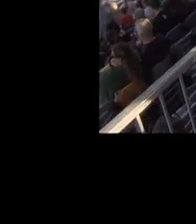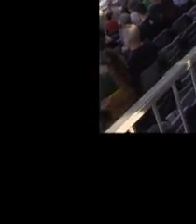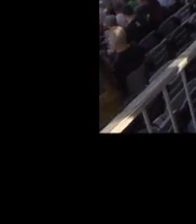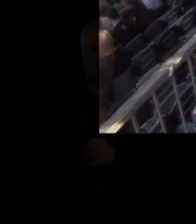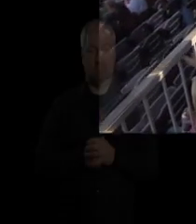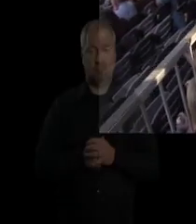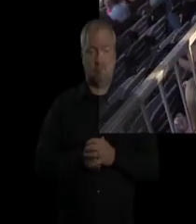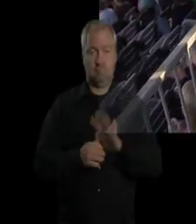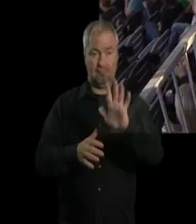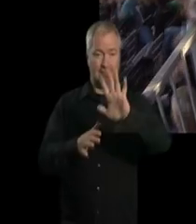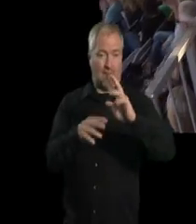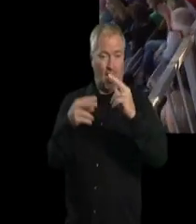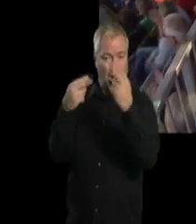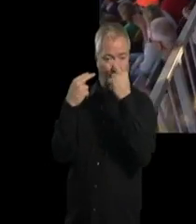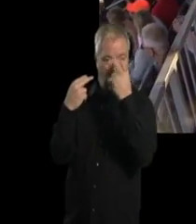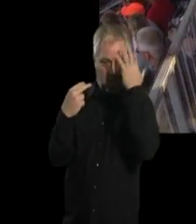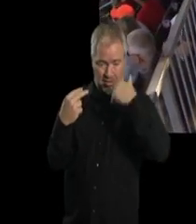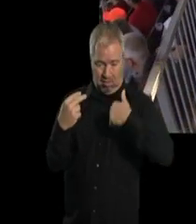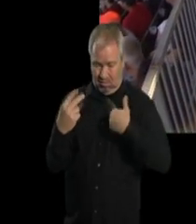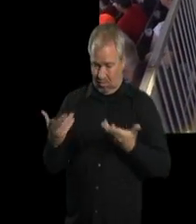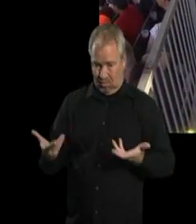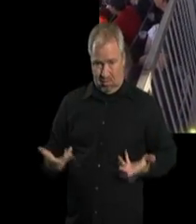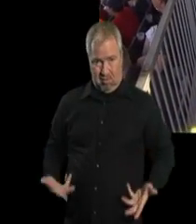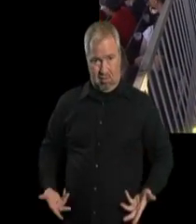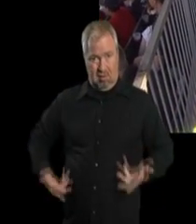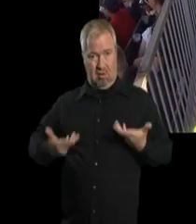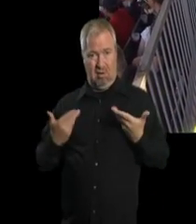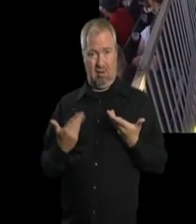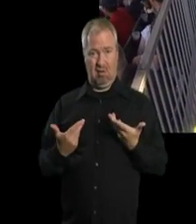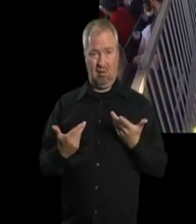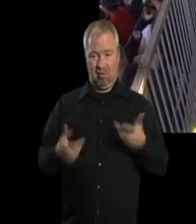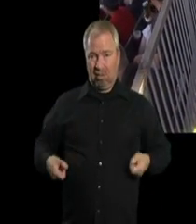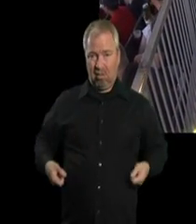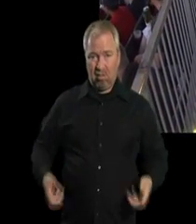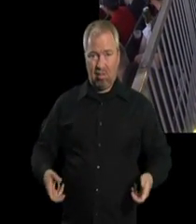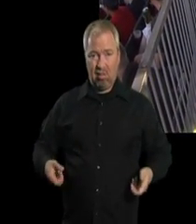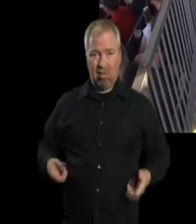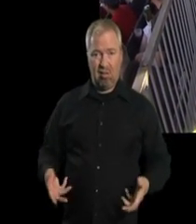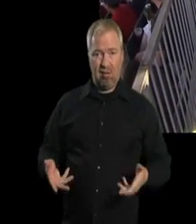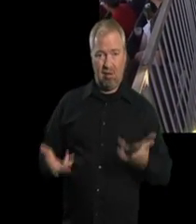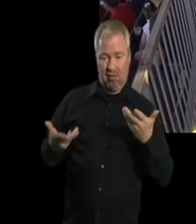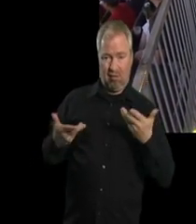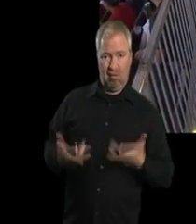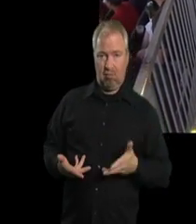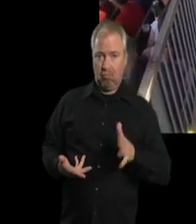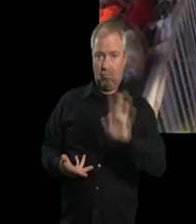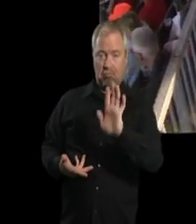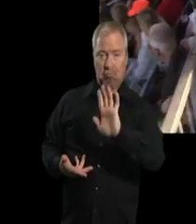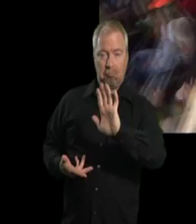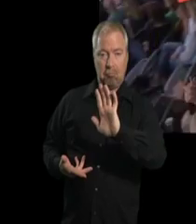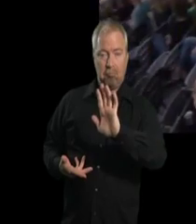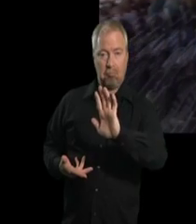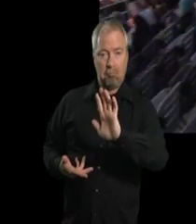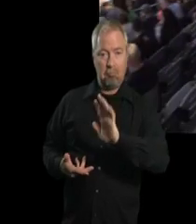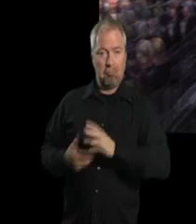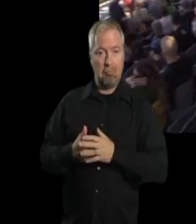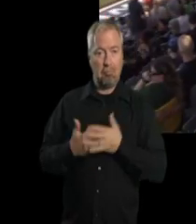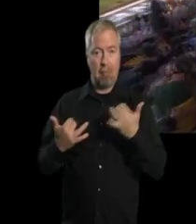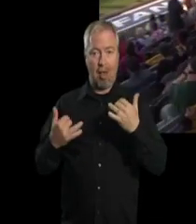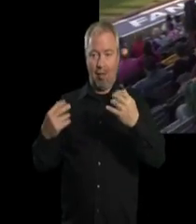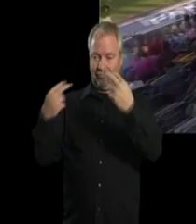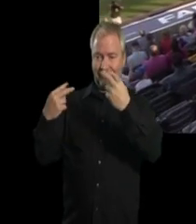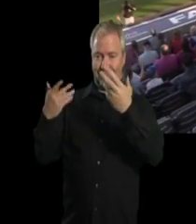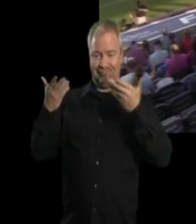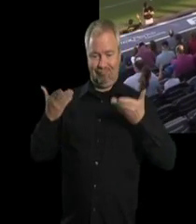Yeah, all right. That's great. Don't take a look at me because of, the apparatus around